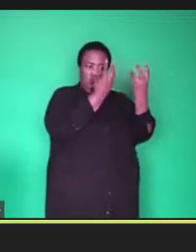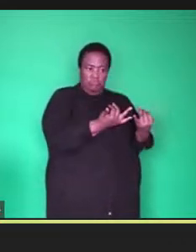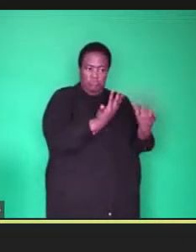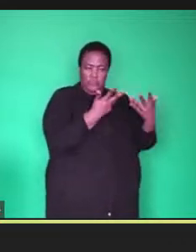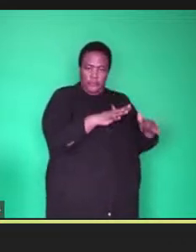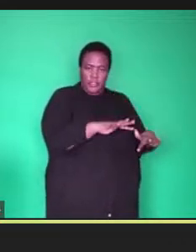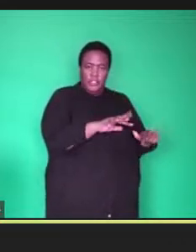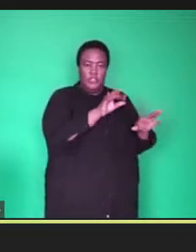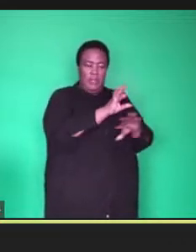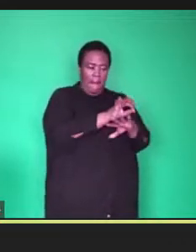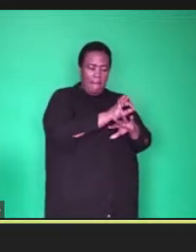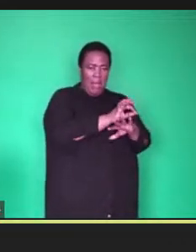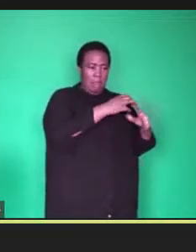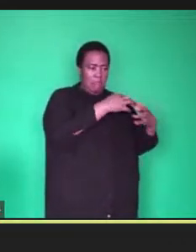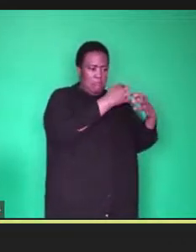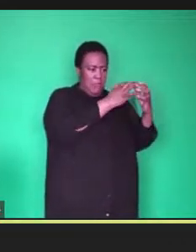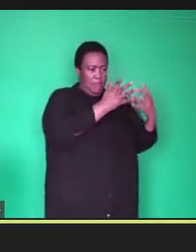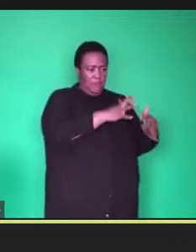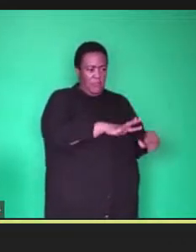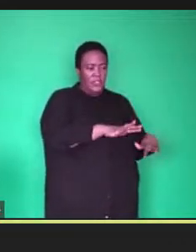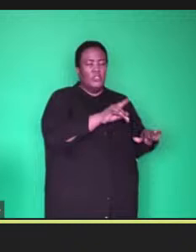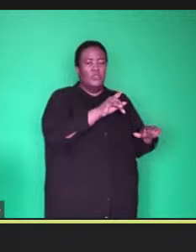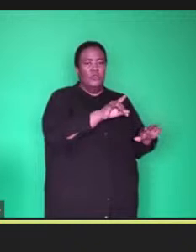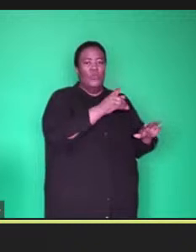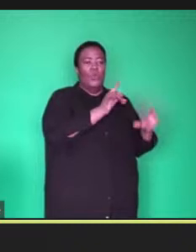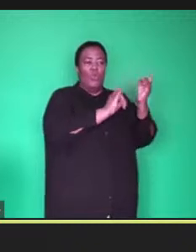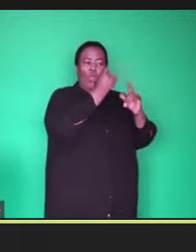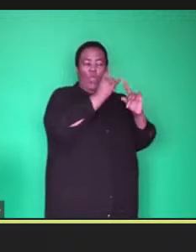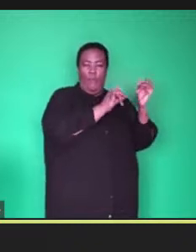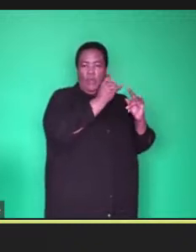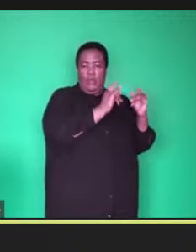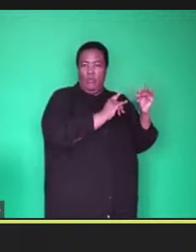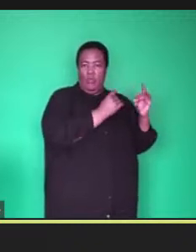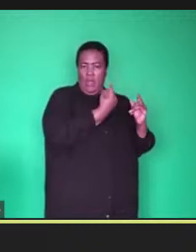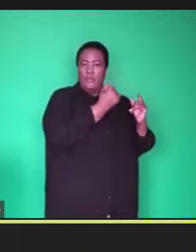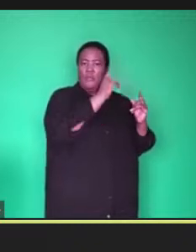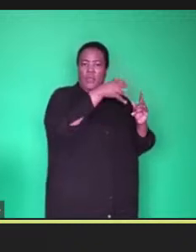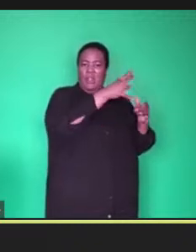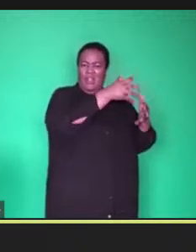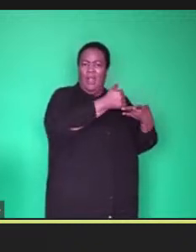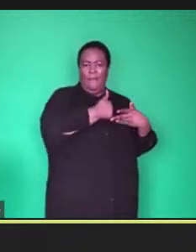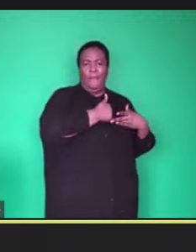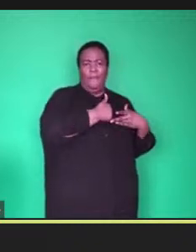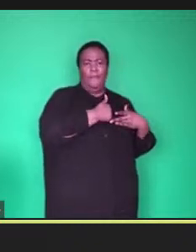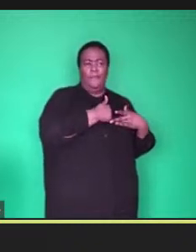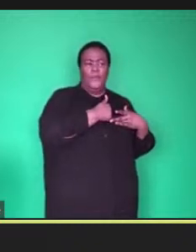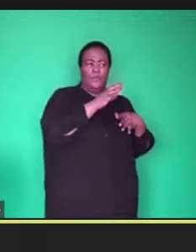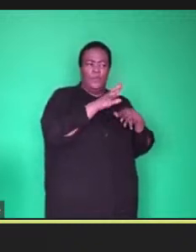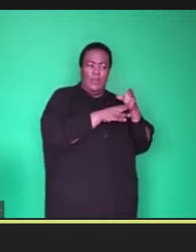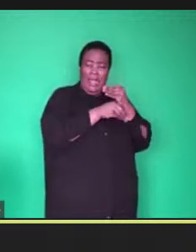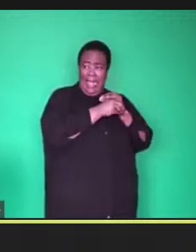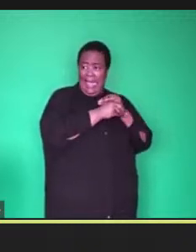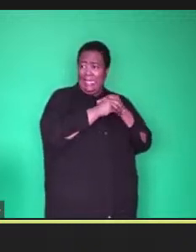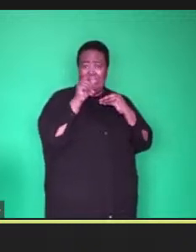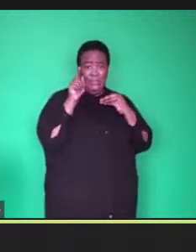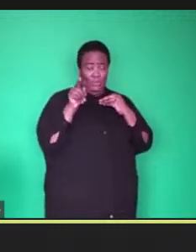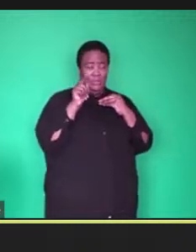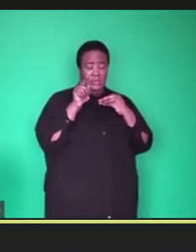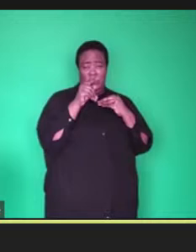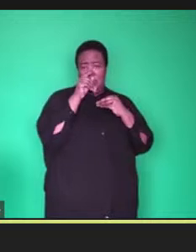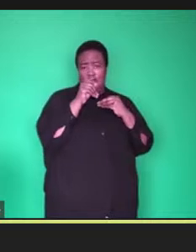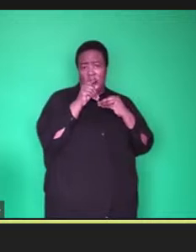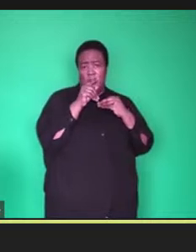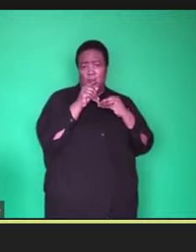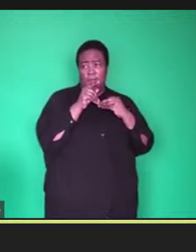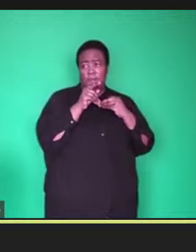so the urban ones, as was discussed earlier, will be very helpful to add to this kind of thing going forward. These nodes